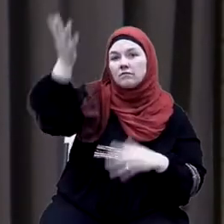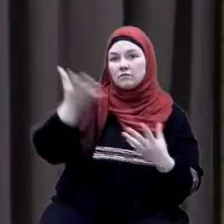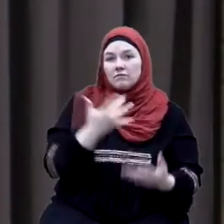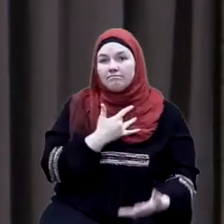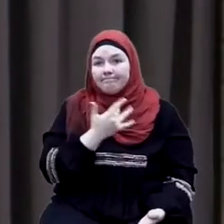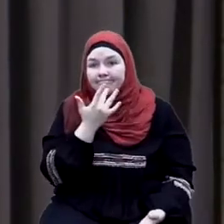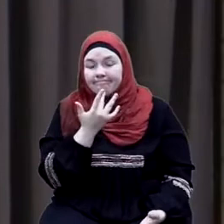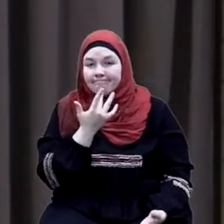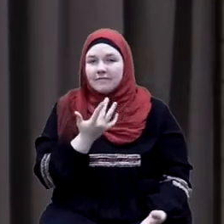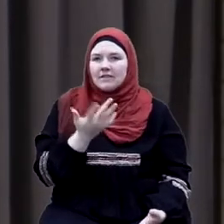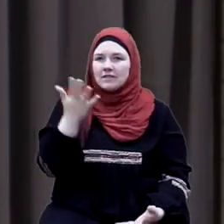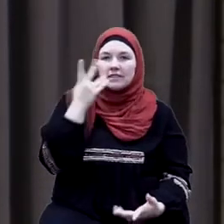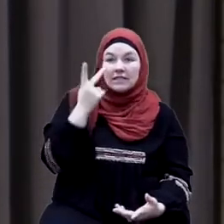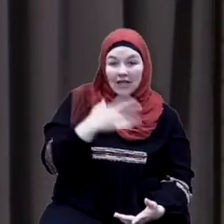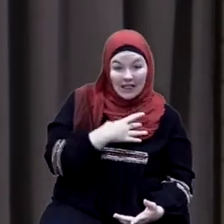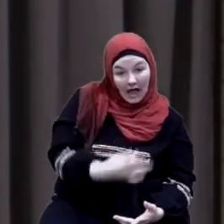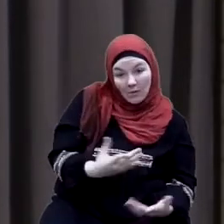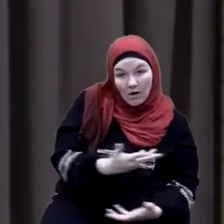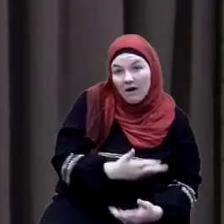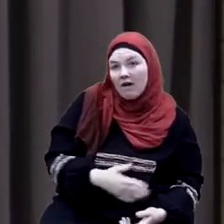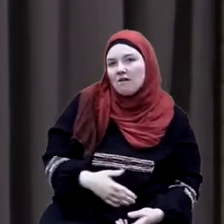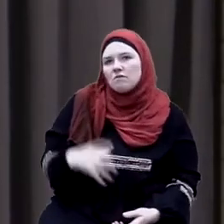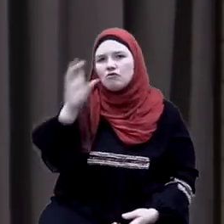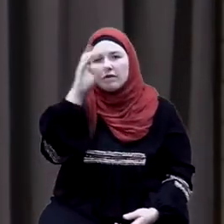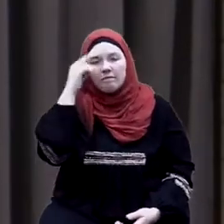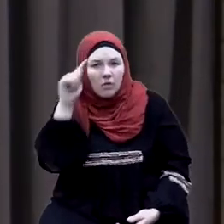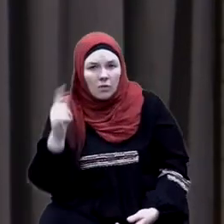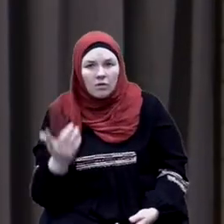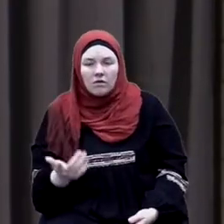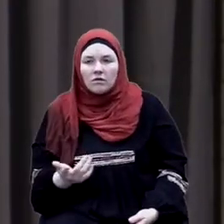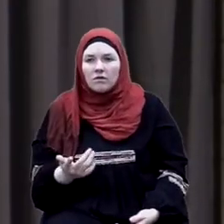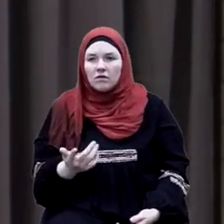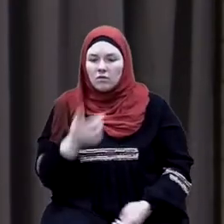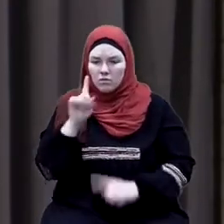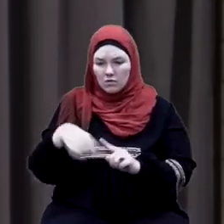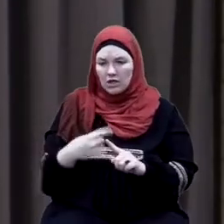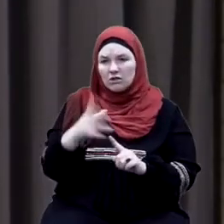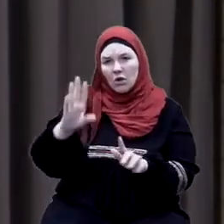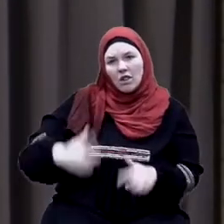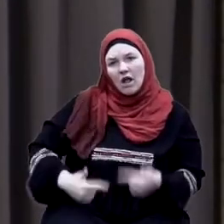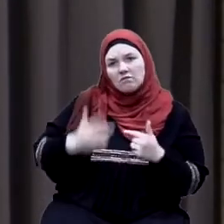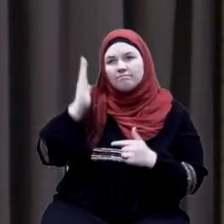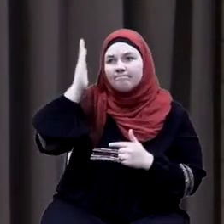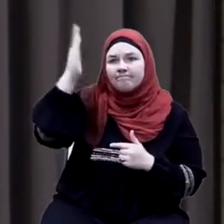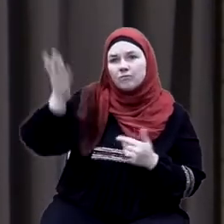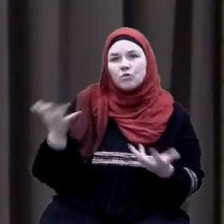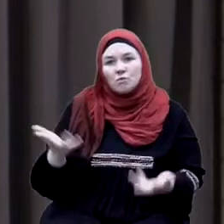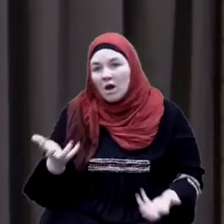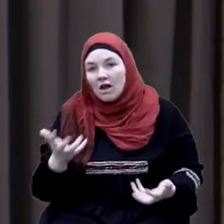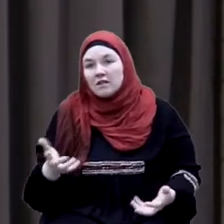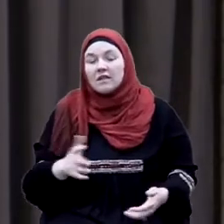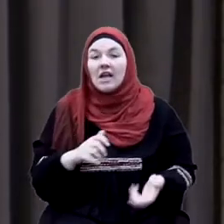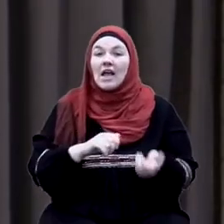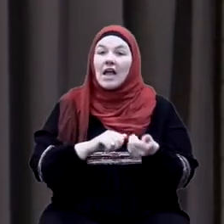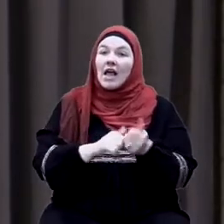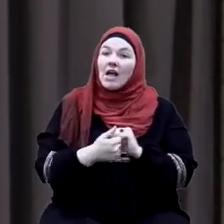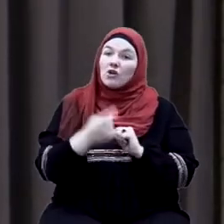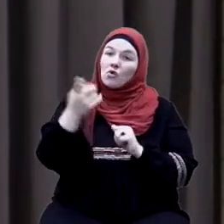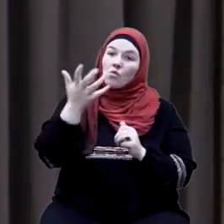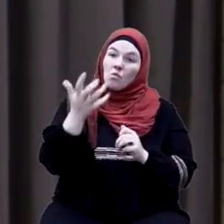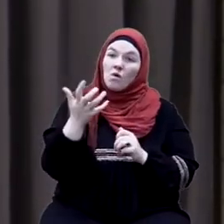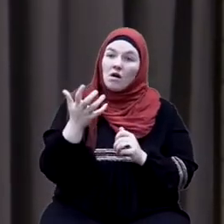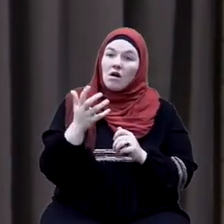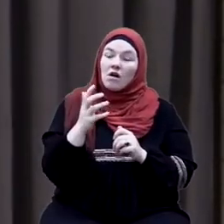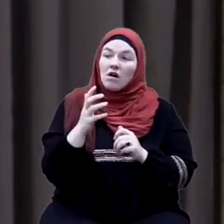old? See what their values are. What are they looking for? What do they want to do with their life? How do they want to